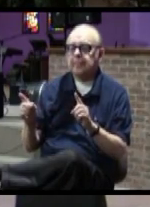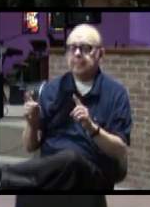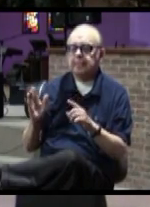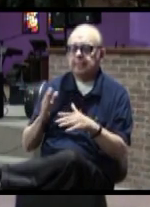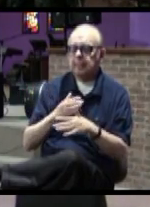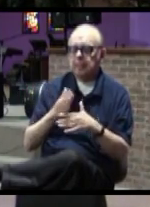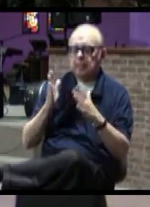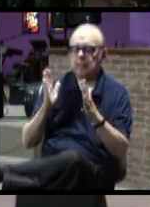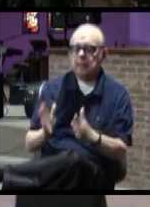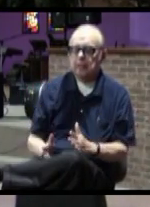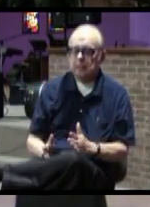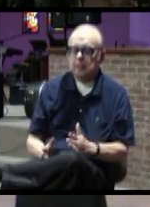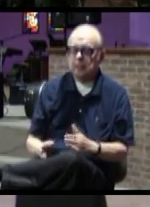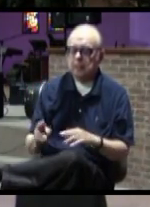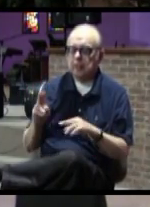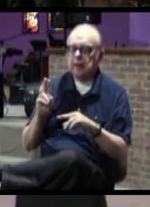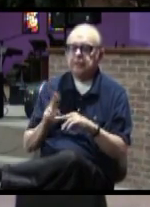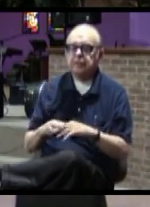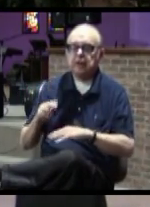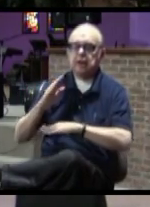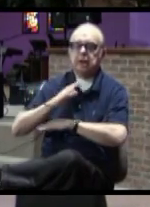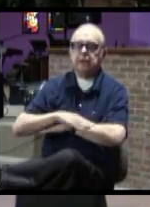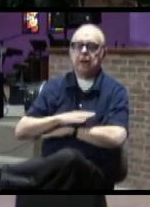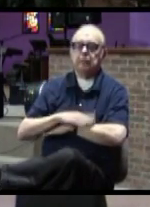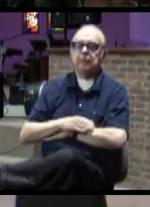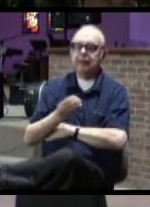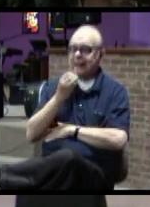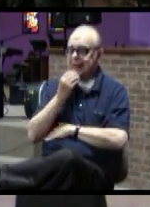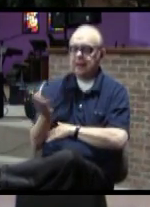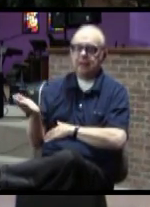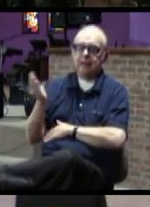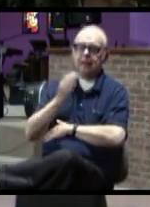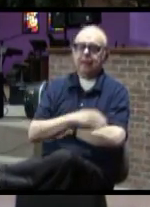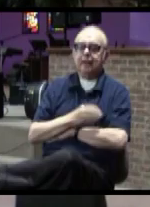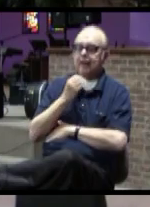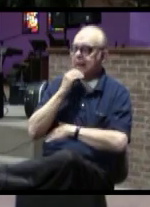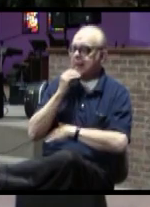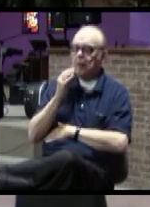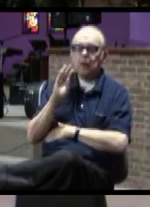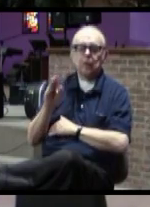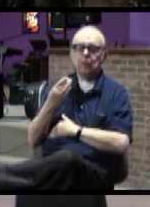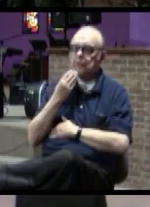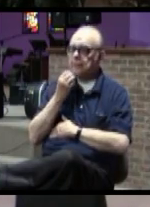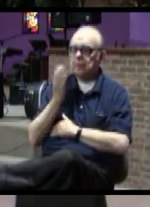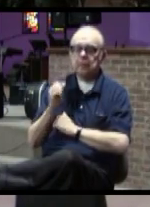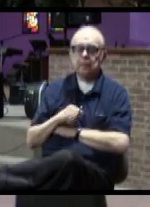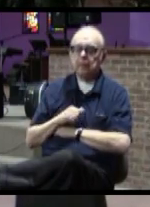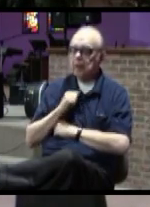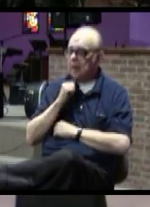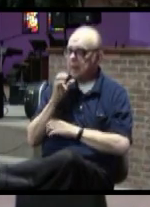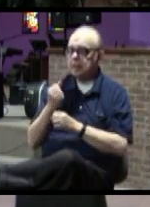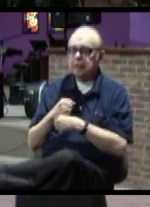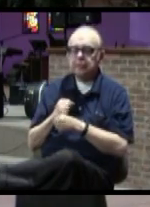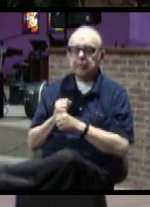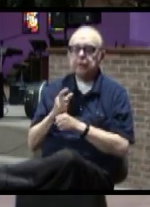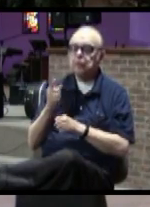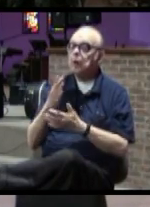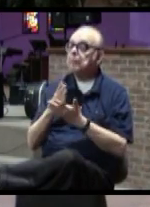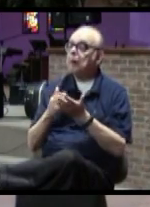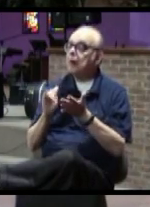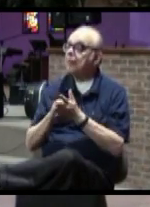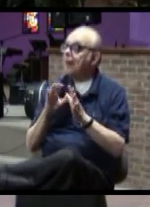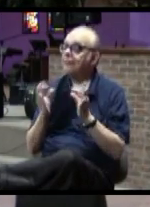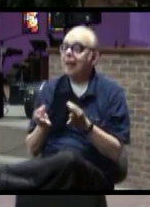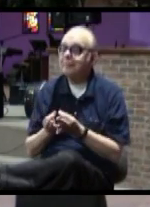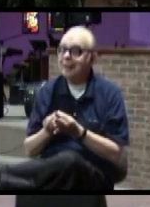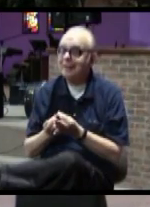You can go to your neighbor's house and sit at their table and eat all day long. And you can eat every meal with them. That does not make